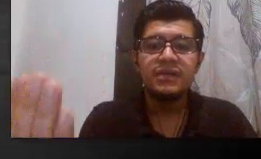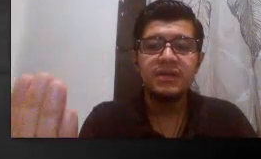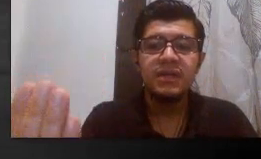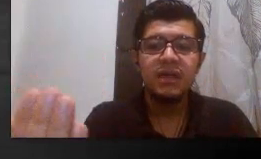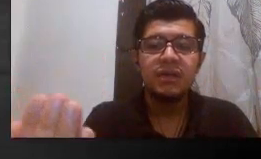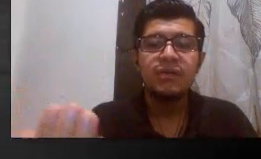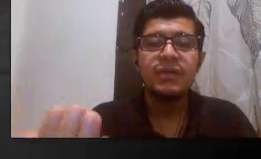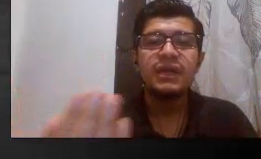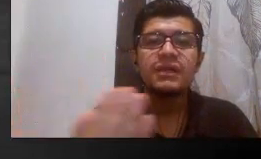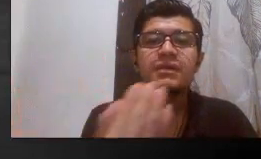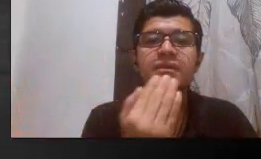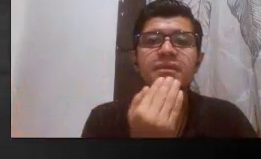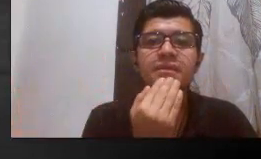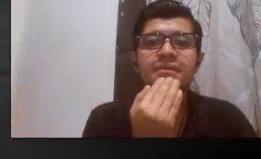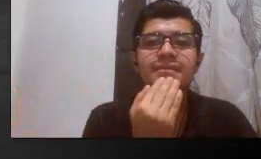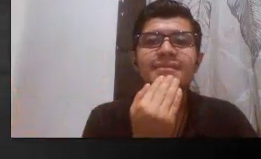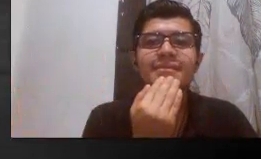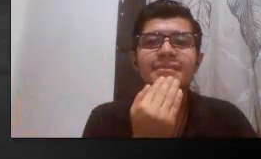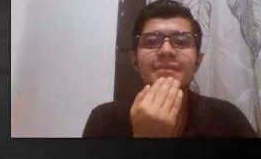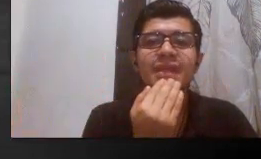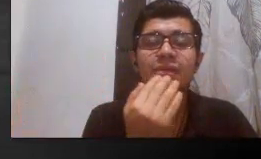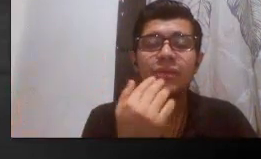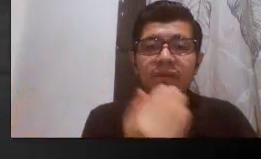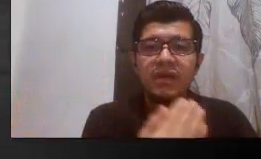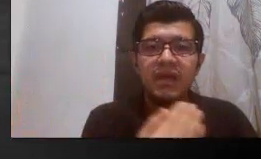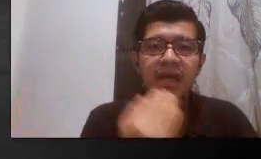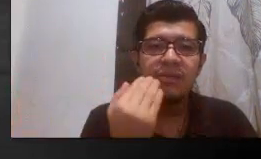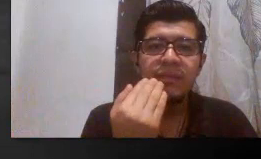language, it would be like, and